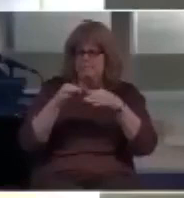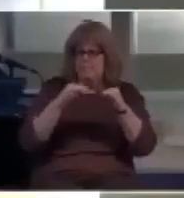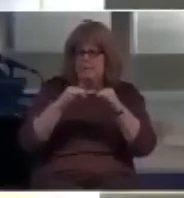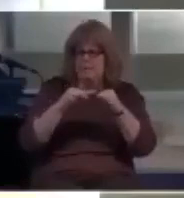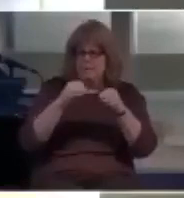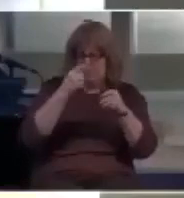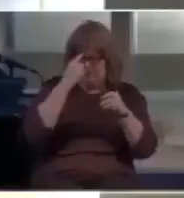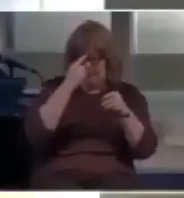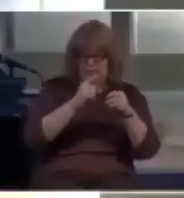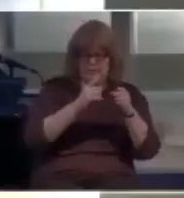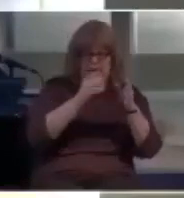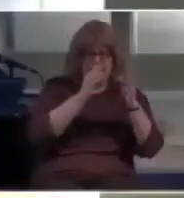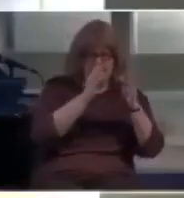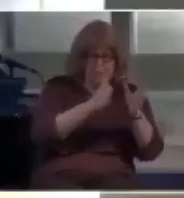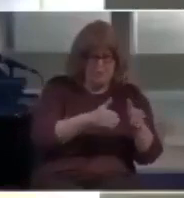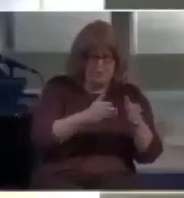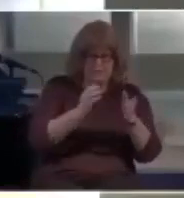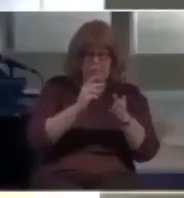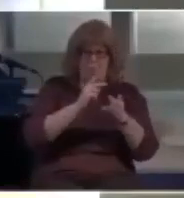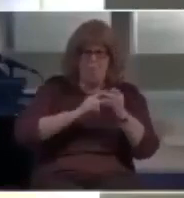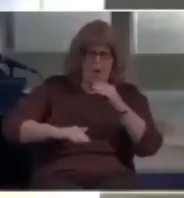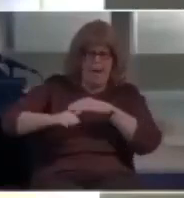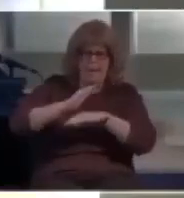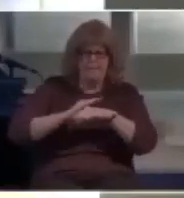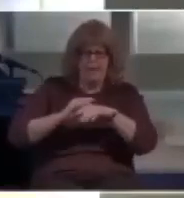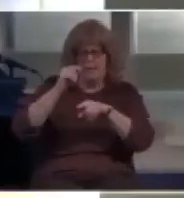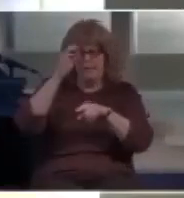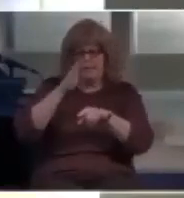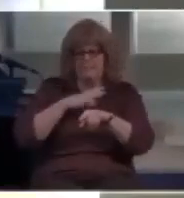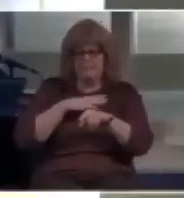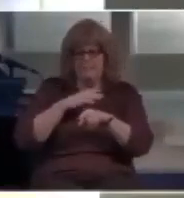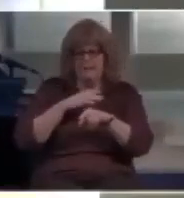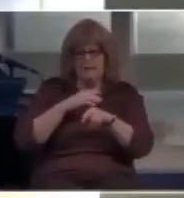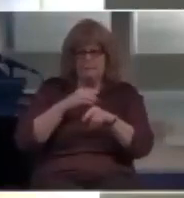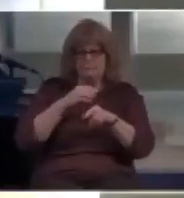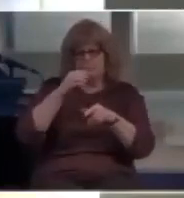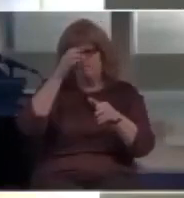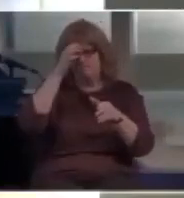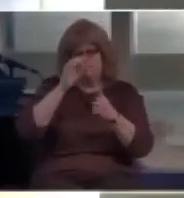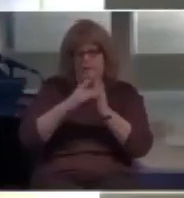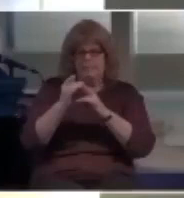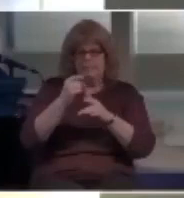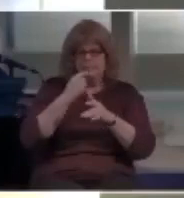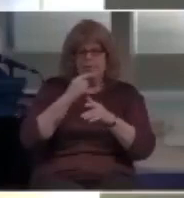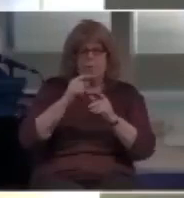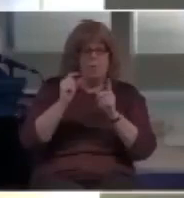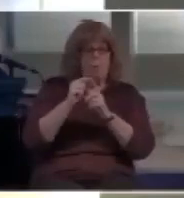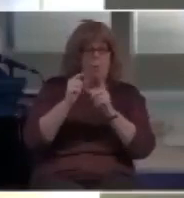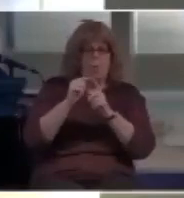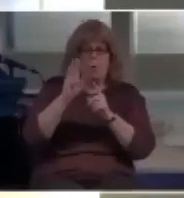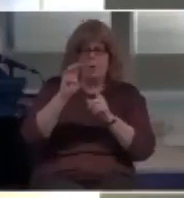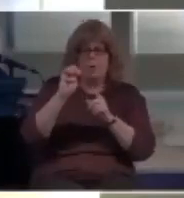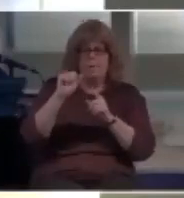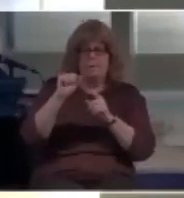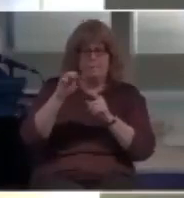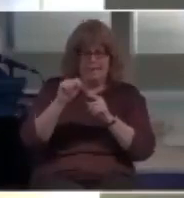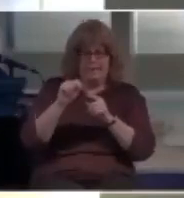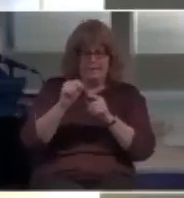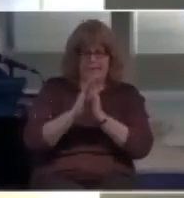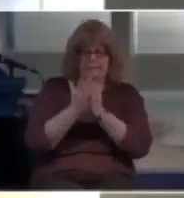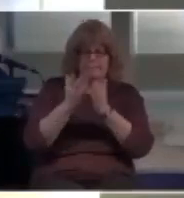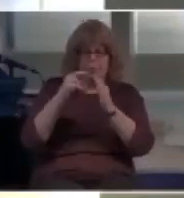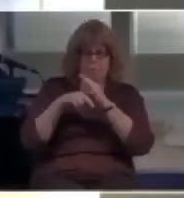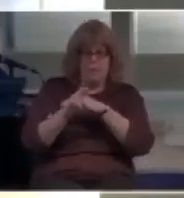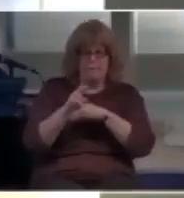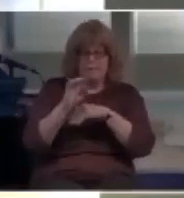individual or an empire. He says this: "The word beast in the book of Revelation, then, is